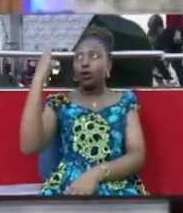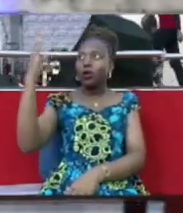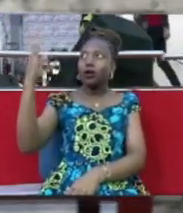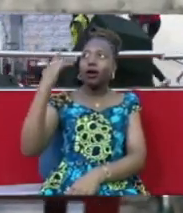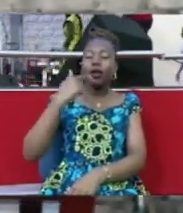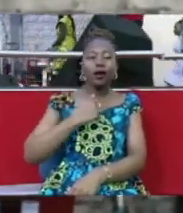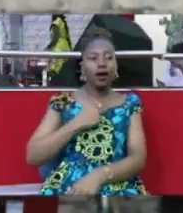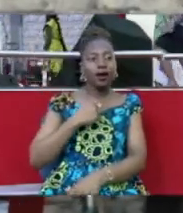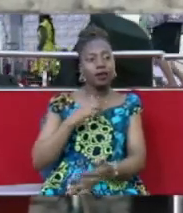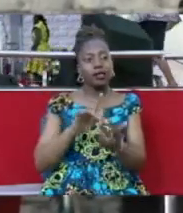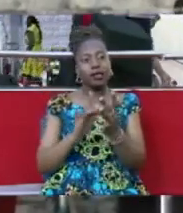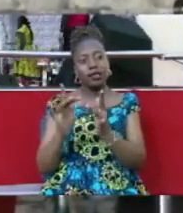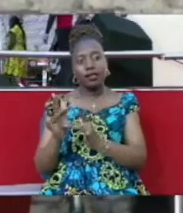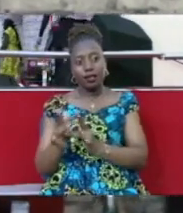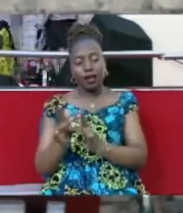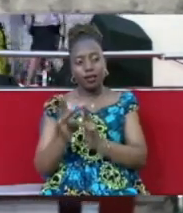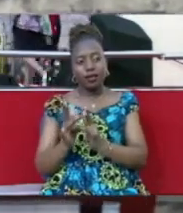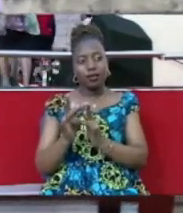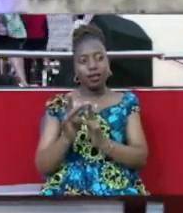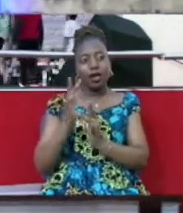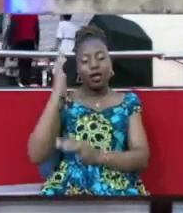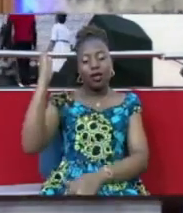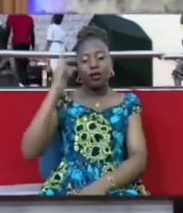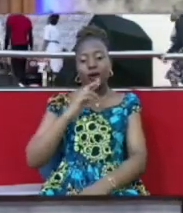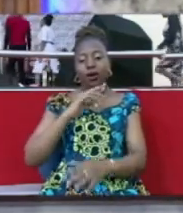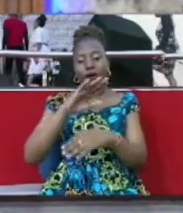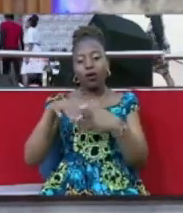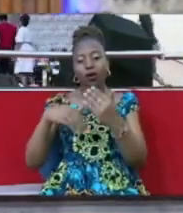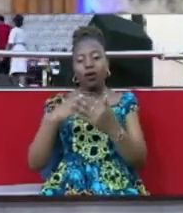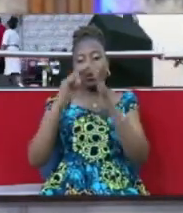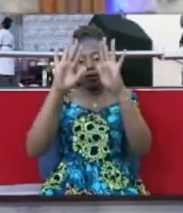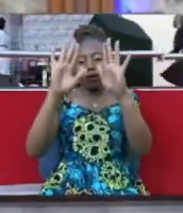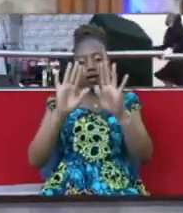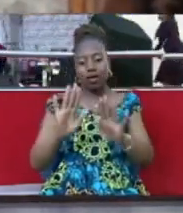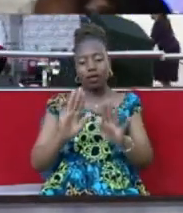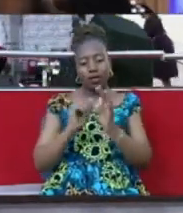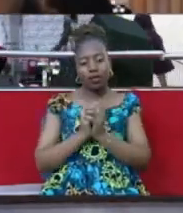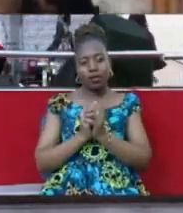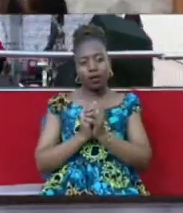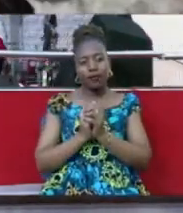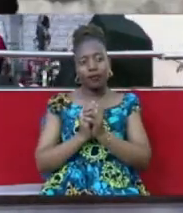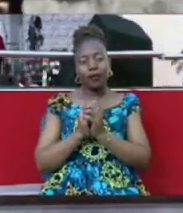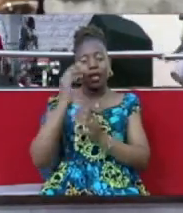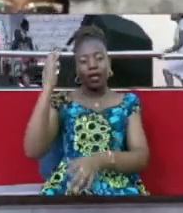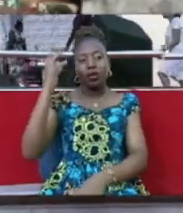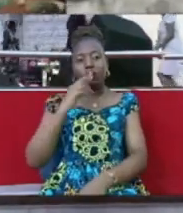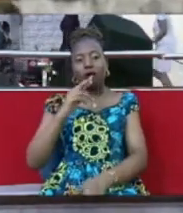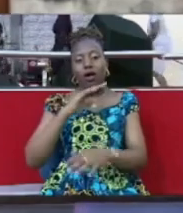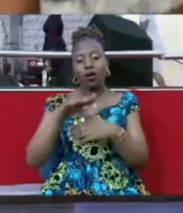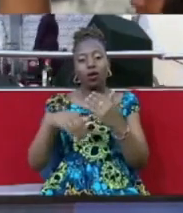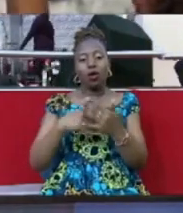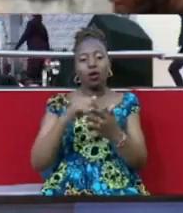You and I, Jesus, you are all that matters. You